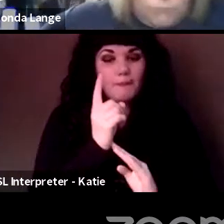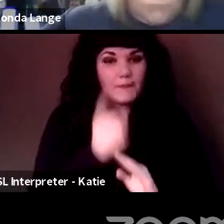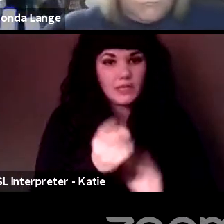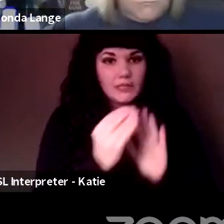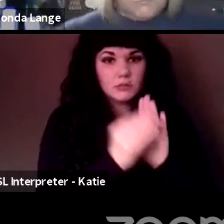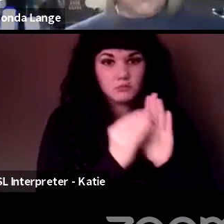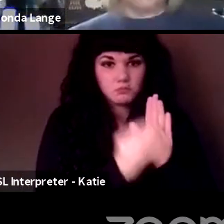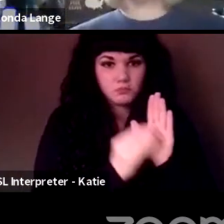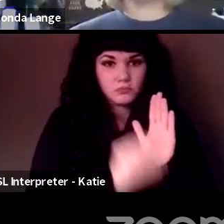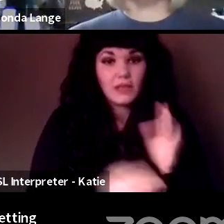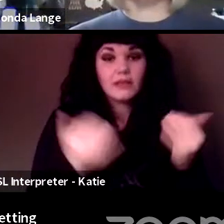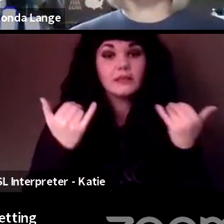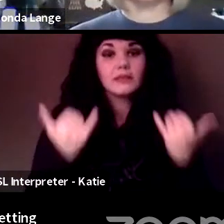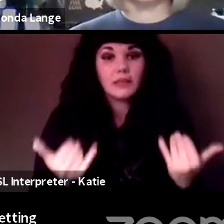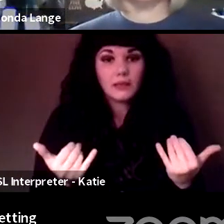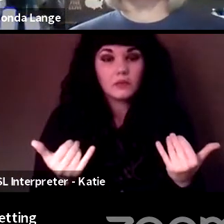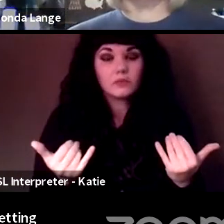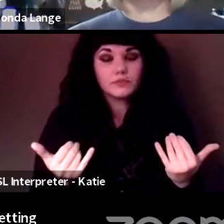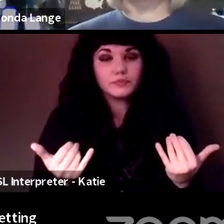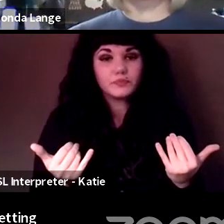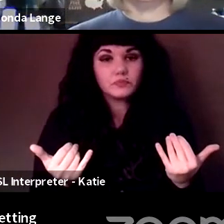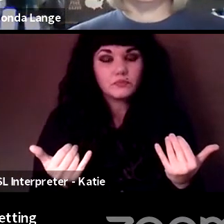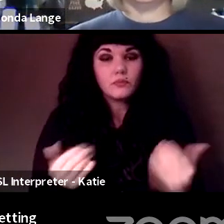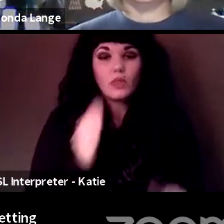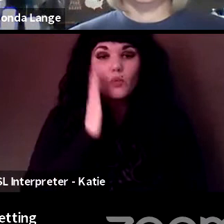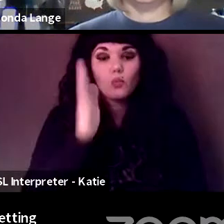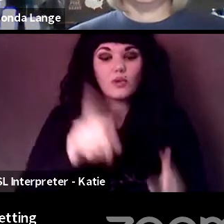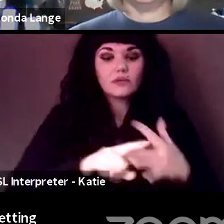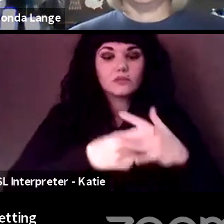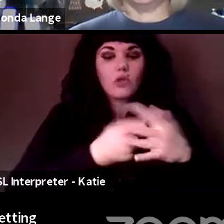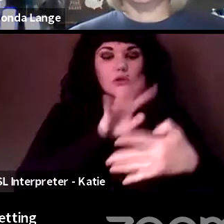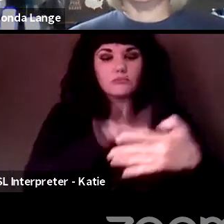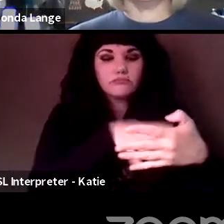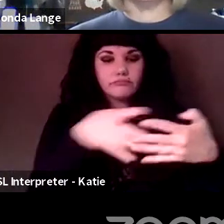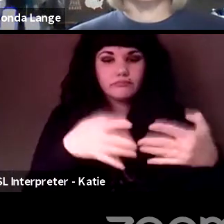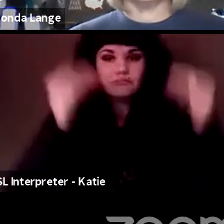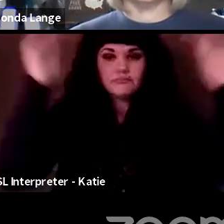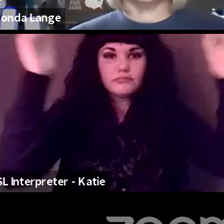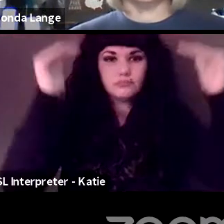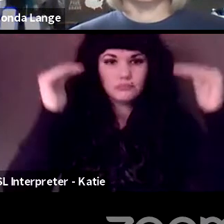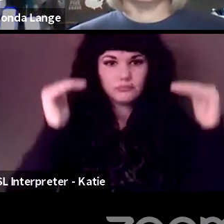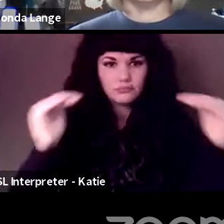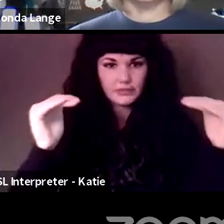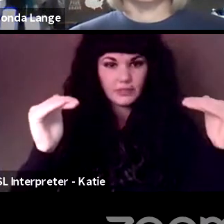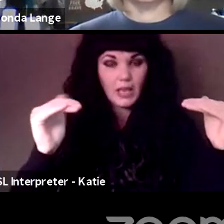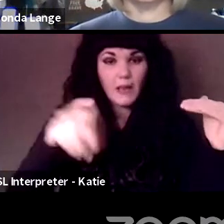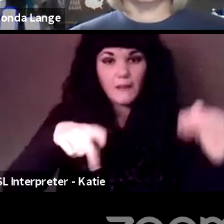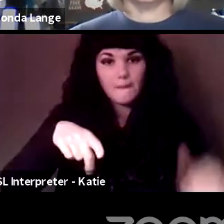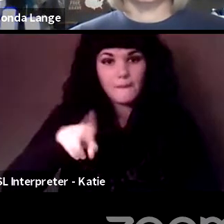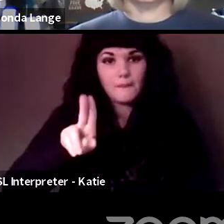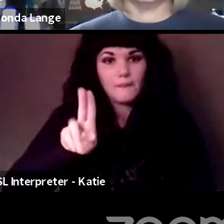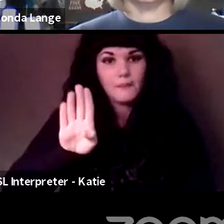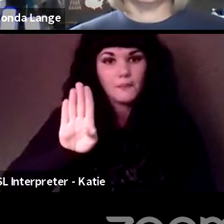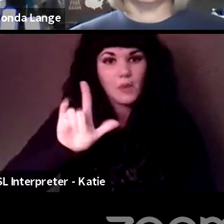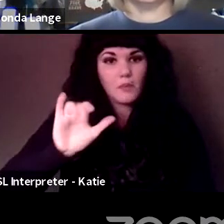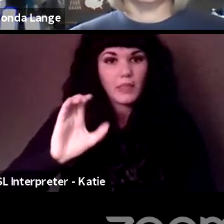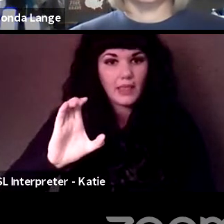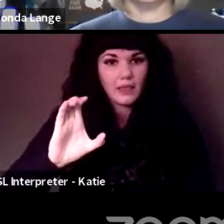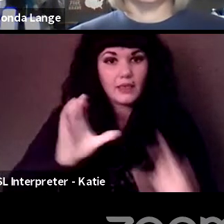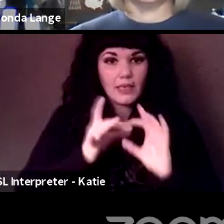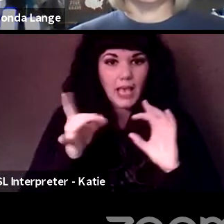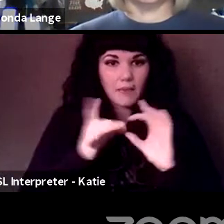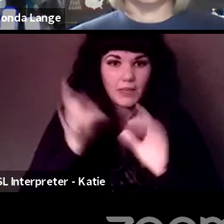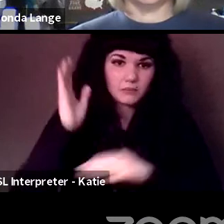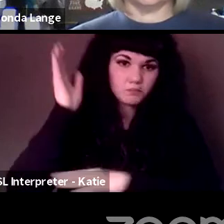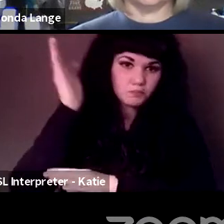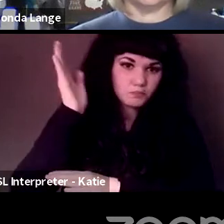move through our agenda to the public comment portion. Without objection, I would